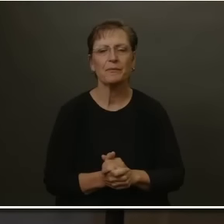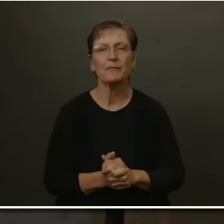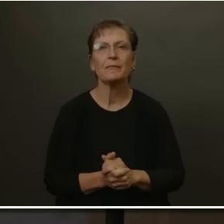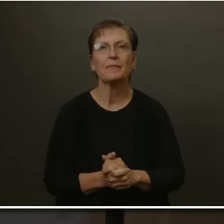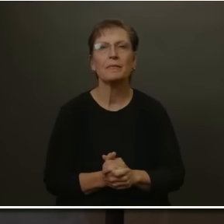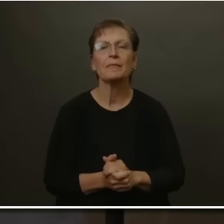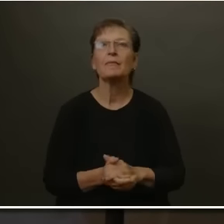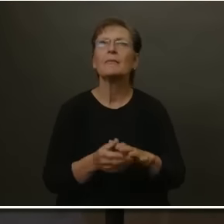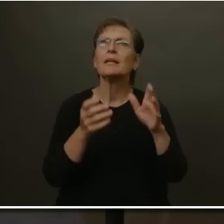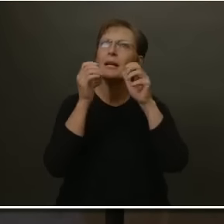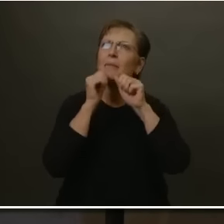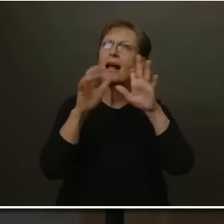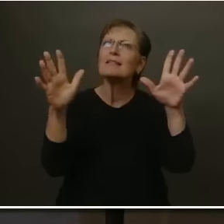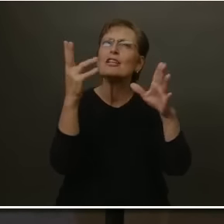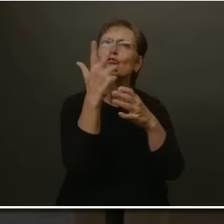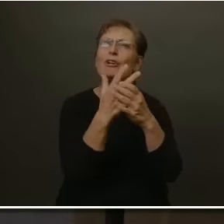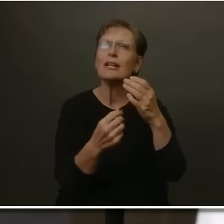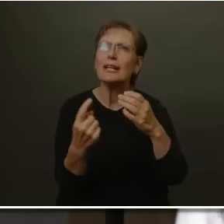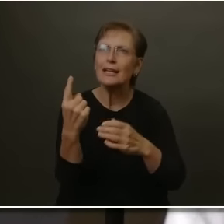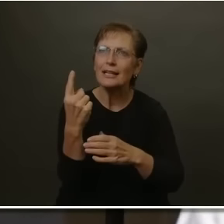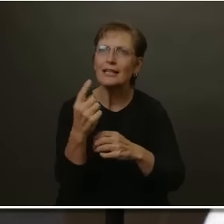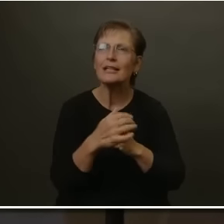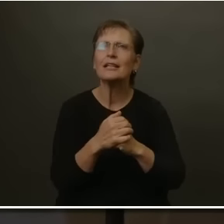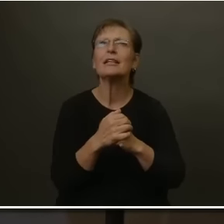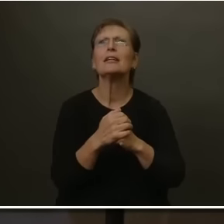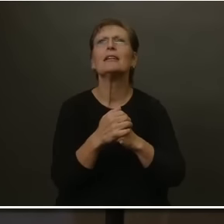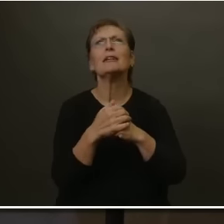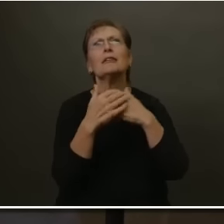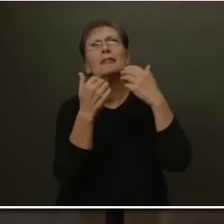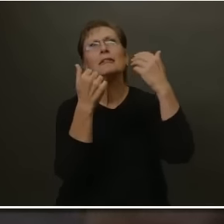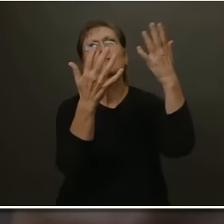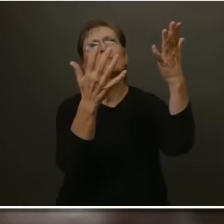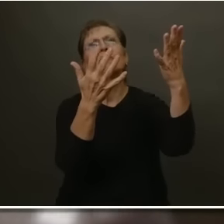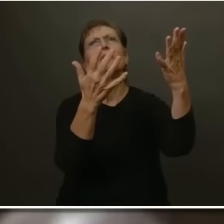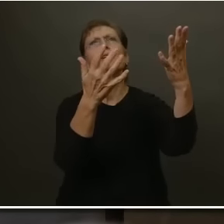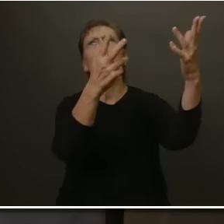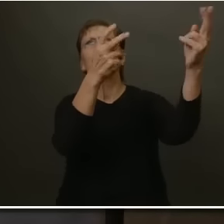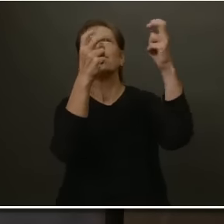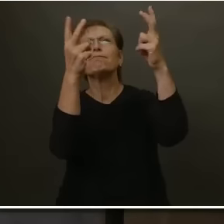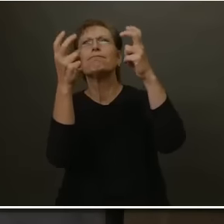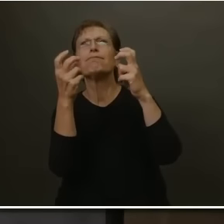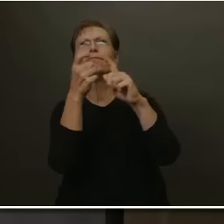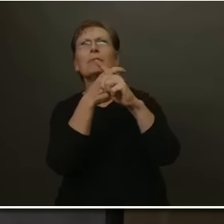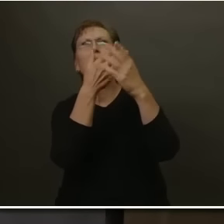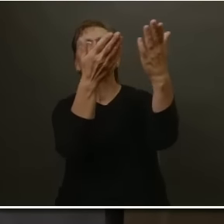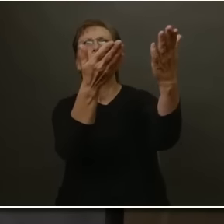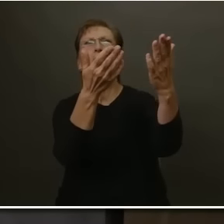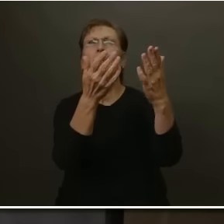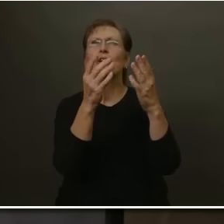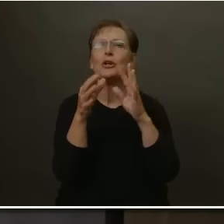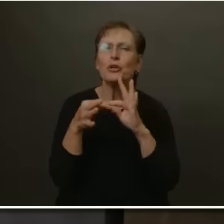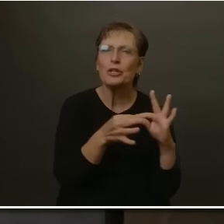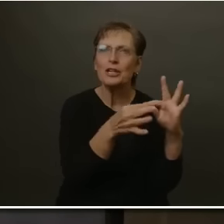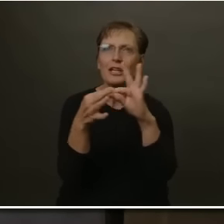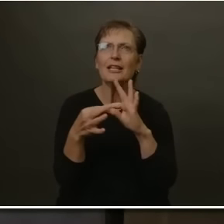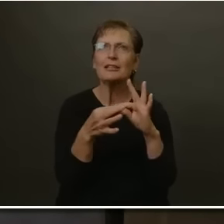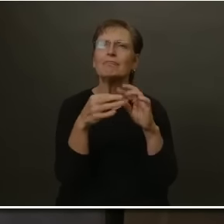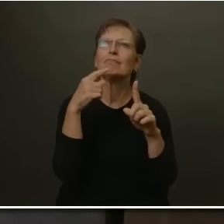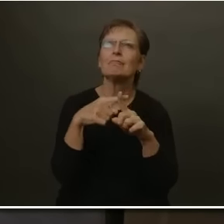Gesegnete Dreieinigkeit. Sowohl der Einheit als auch der Welt.